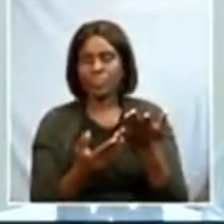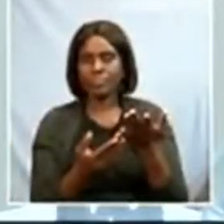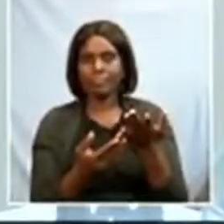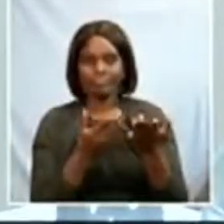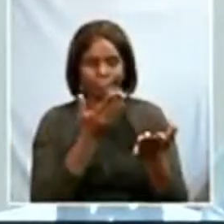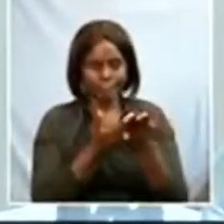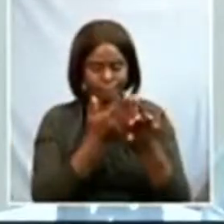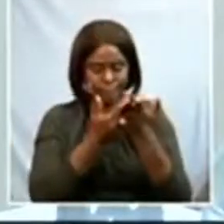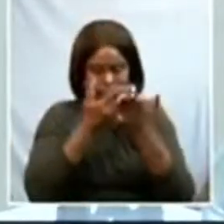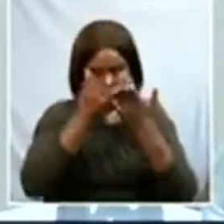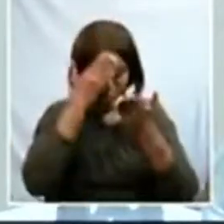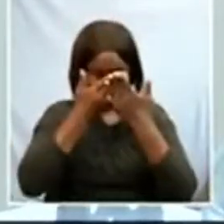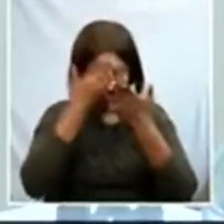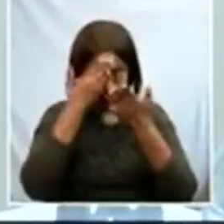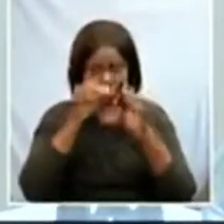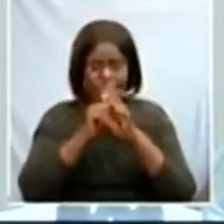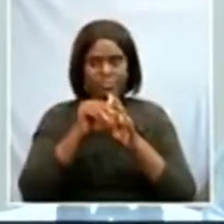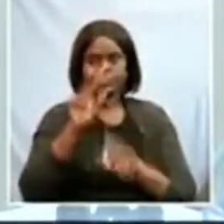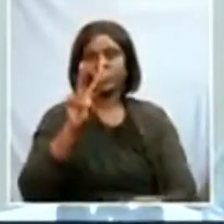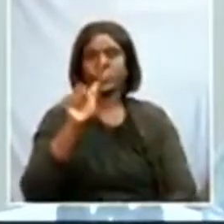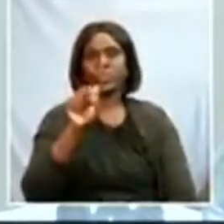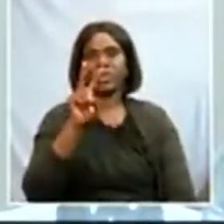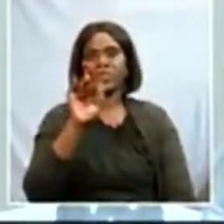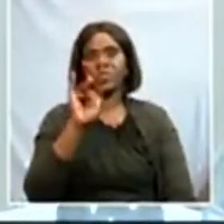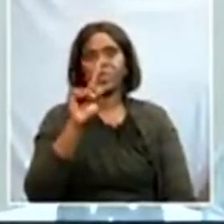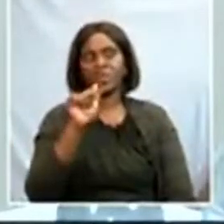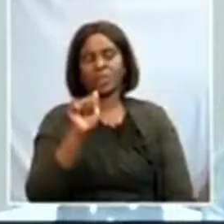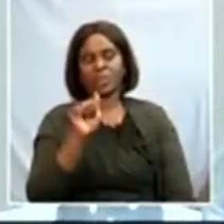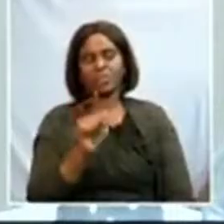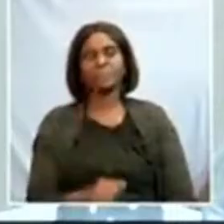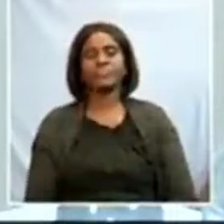were studying at Vavika?